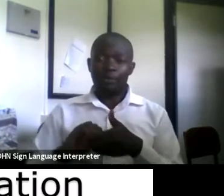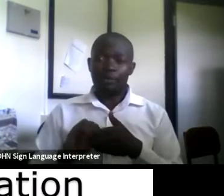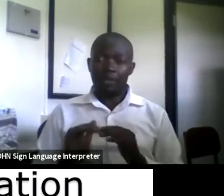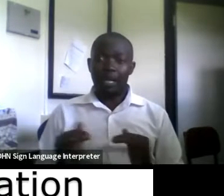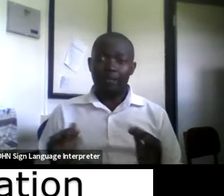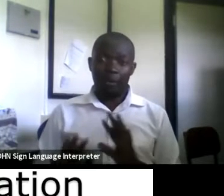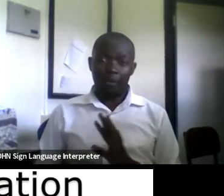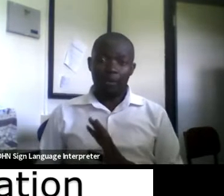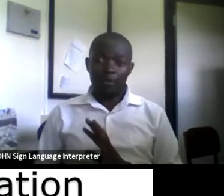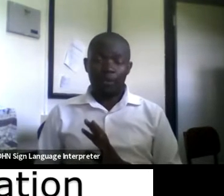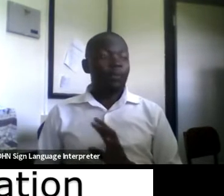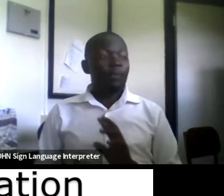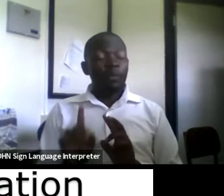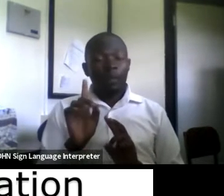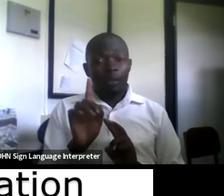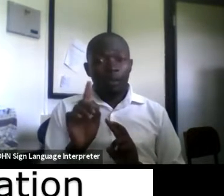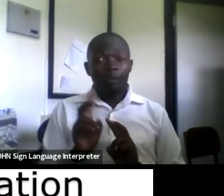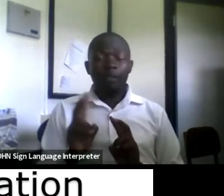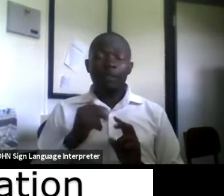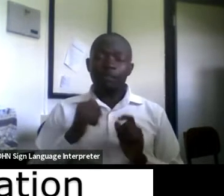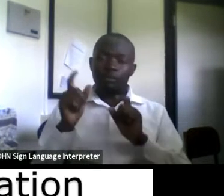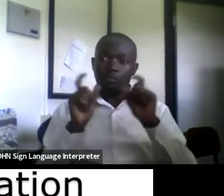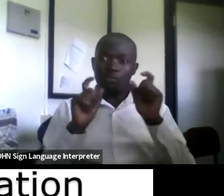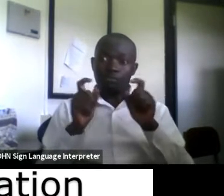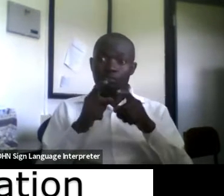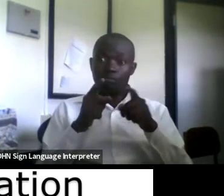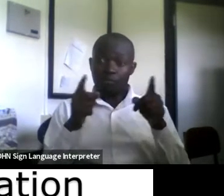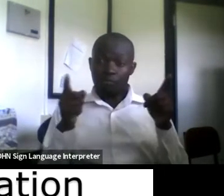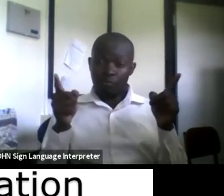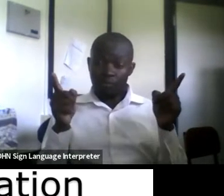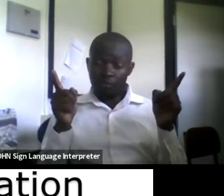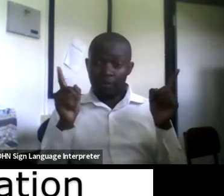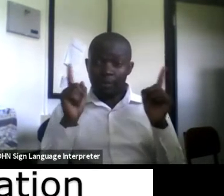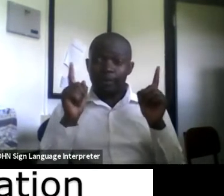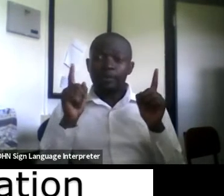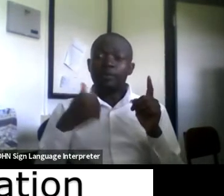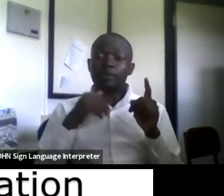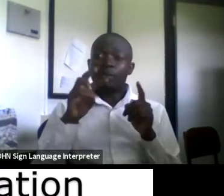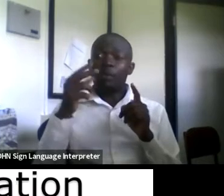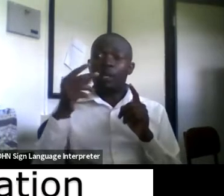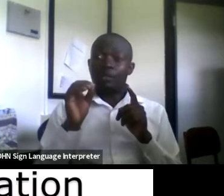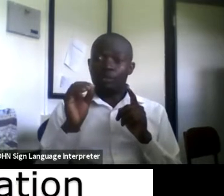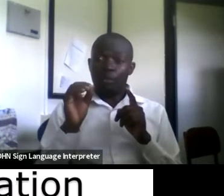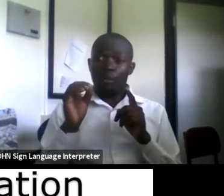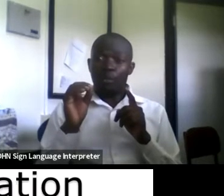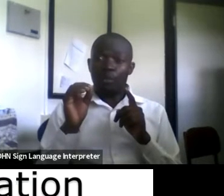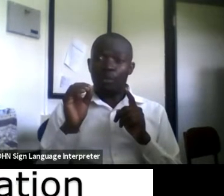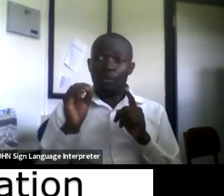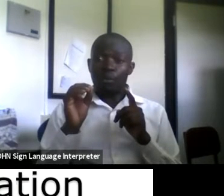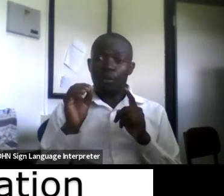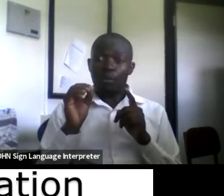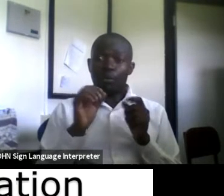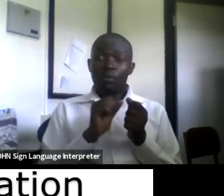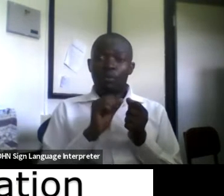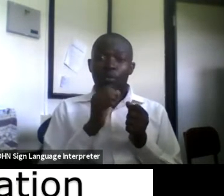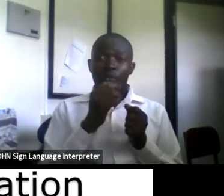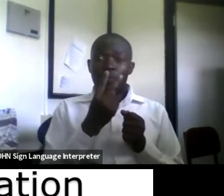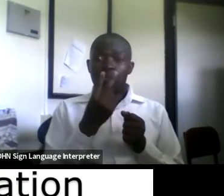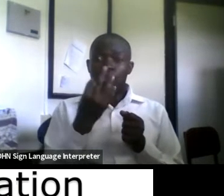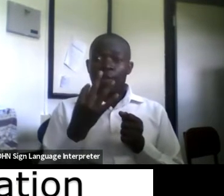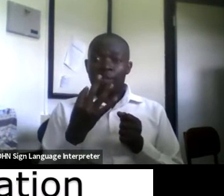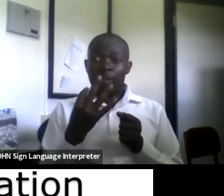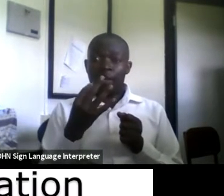We also would like to bring the attention of the resolution WHA 58.23 on disability,